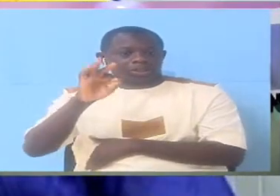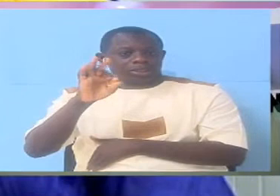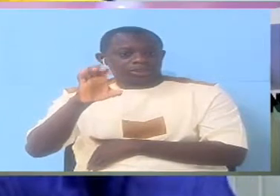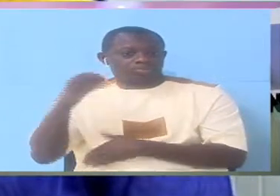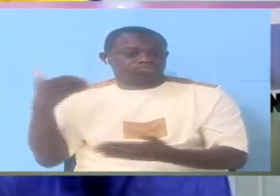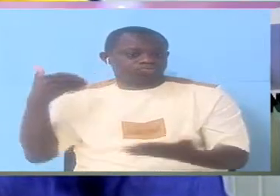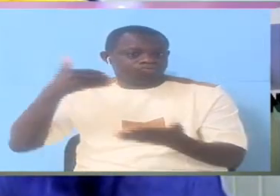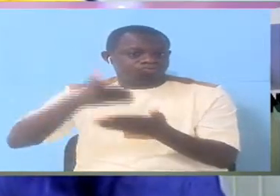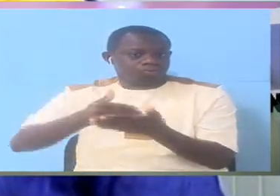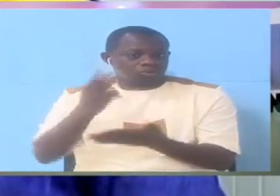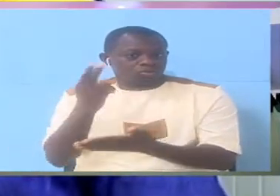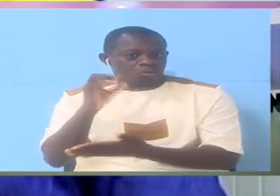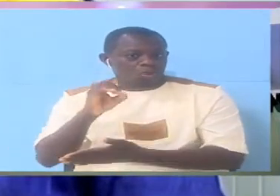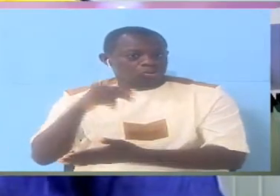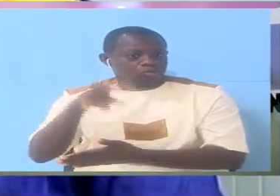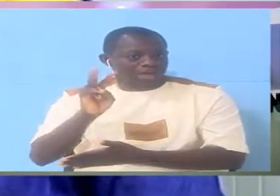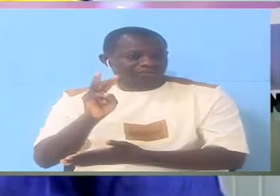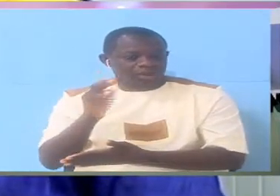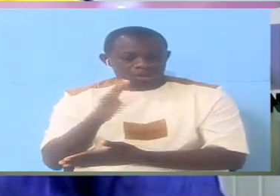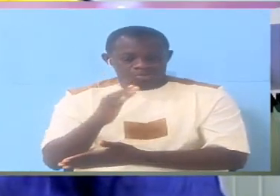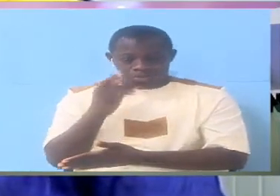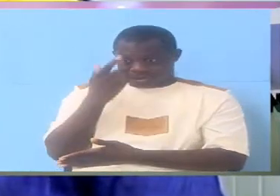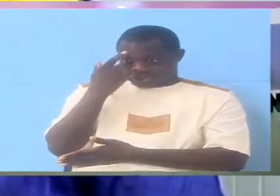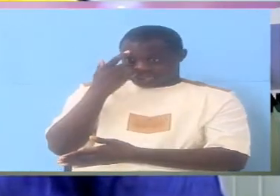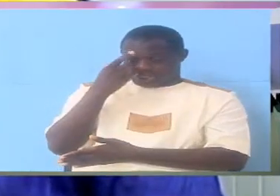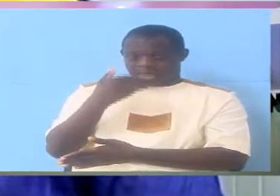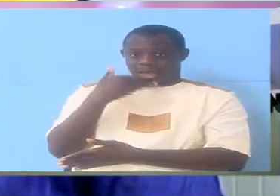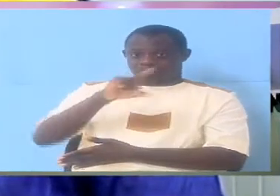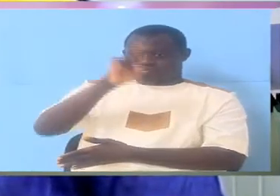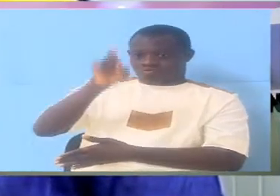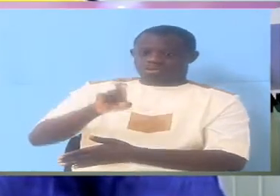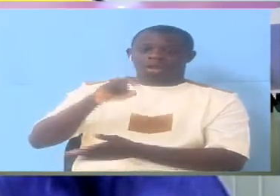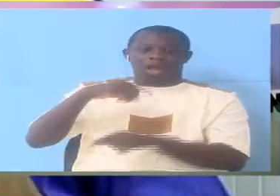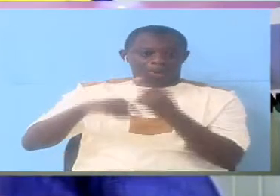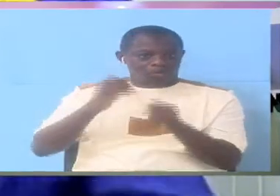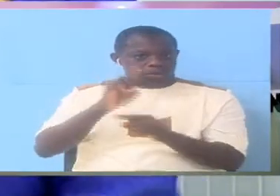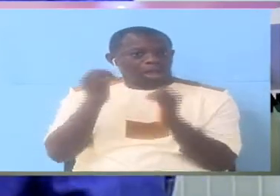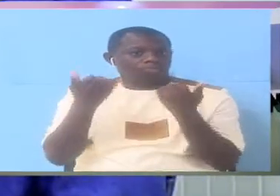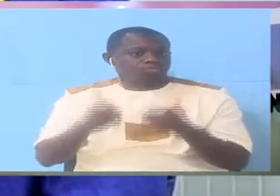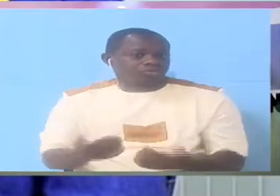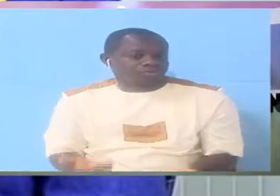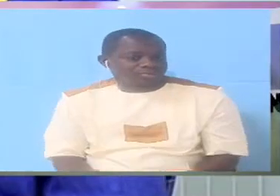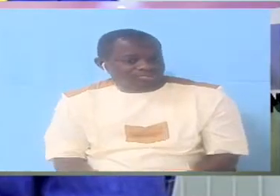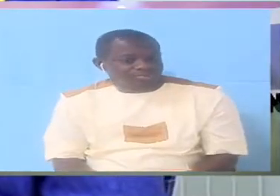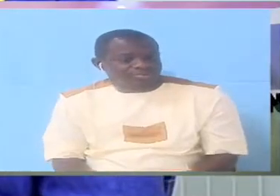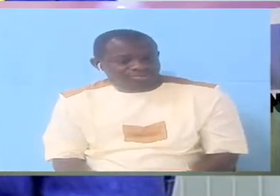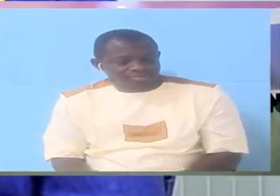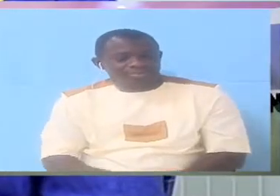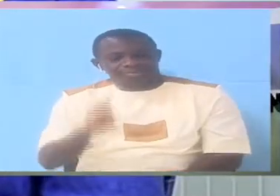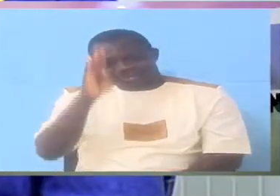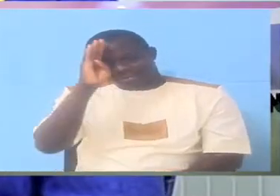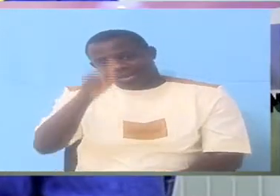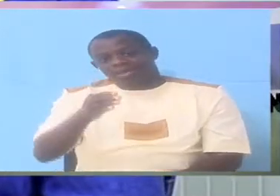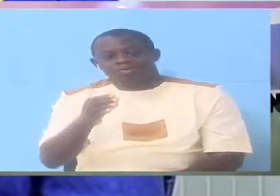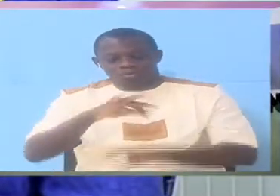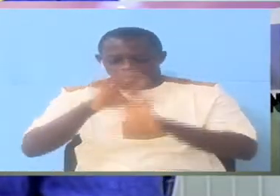such things because well, he gave an example which I do not want to. Thank you. This is all I